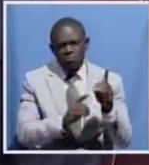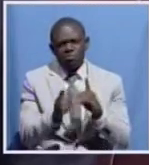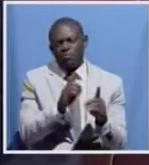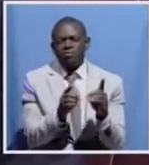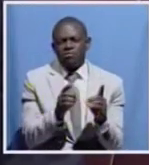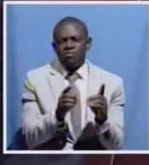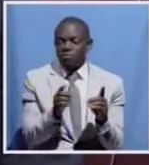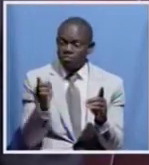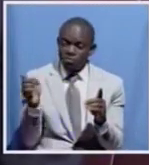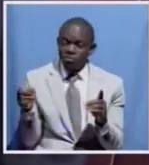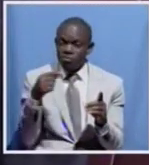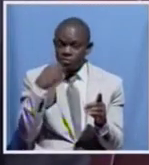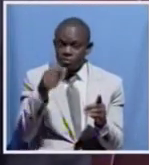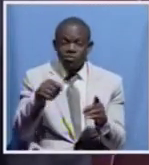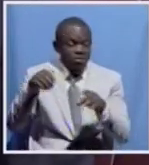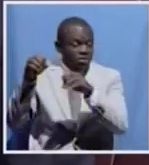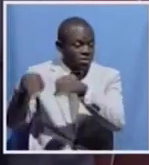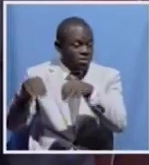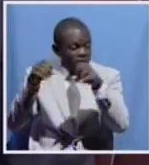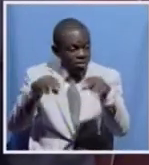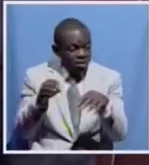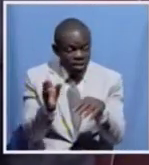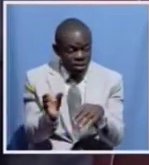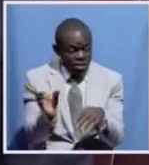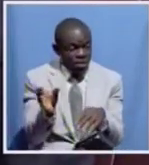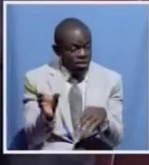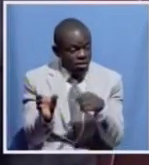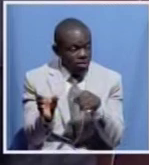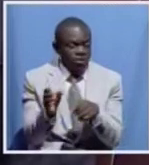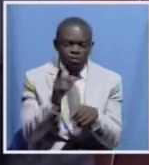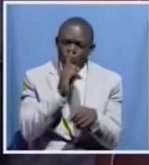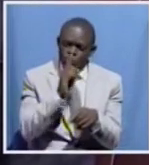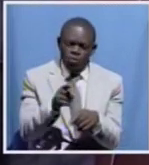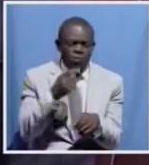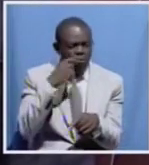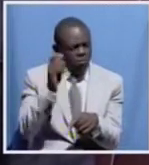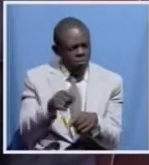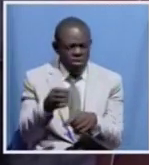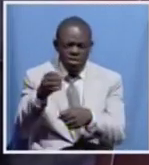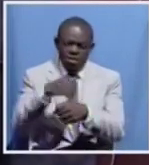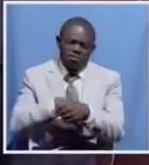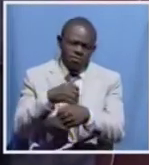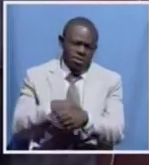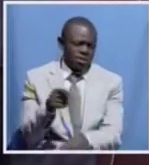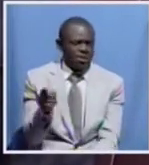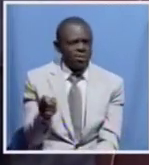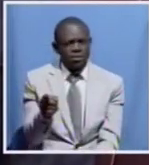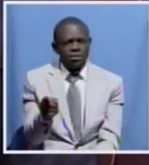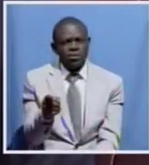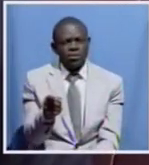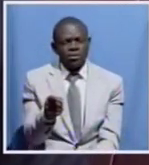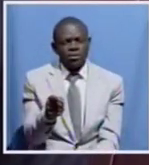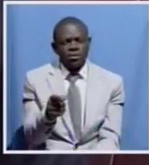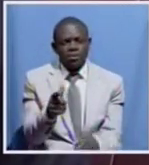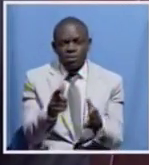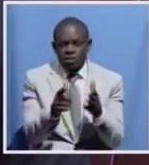for investment in the energy sector, because legislation is in the process to ensure that it is cost effective,